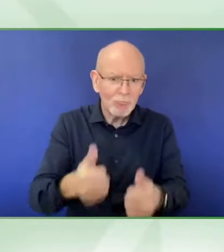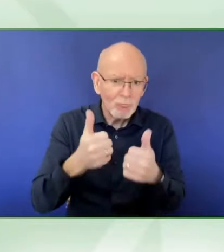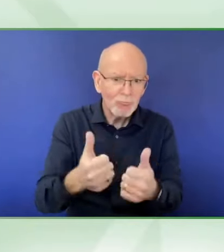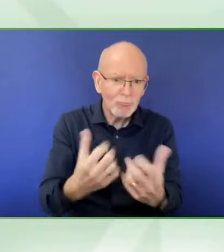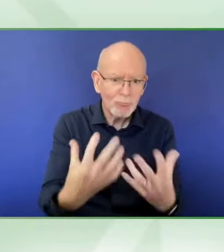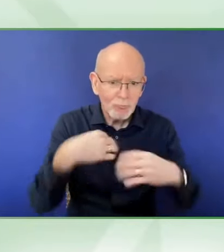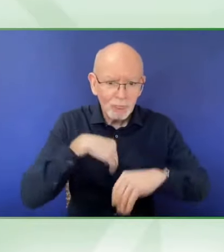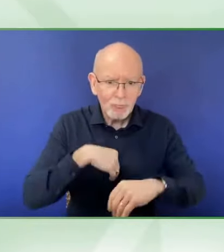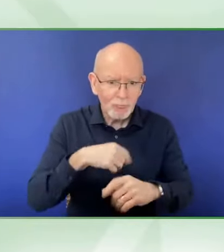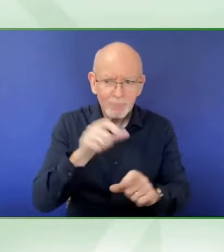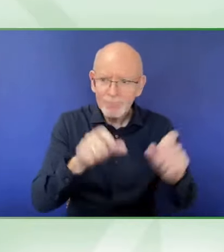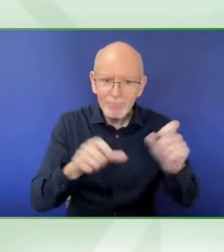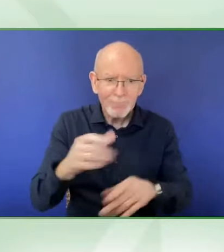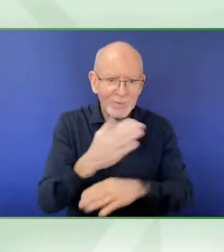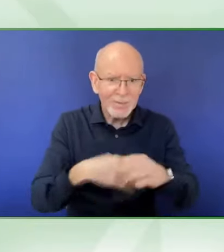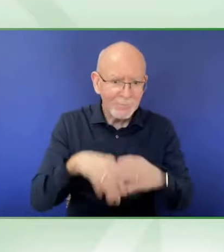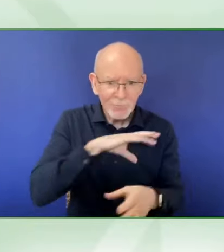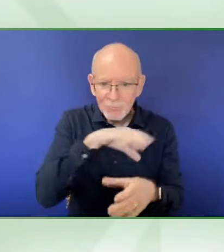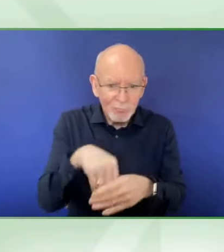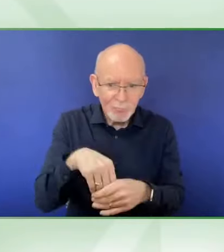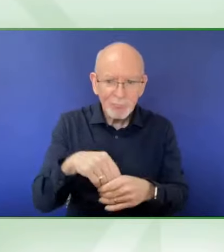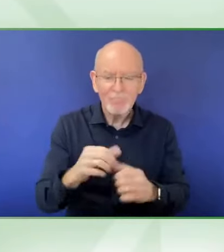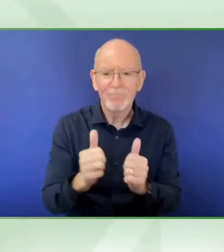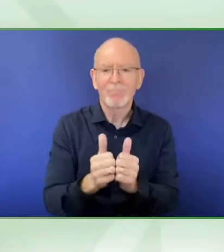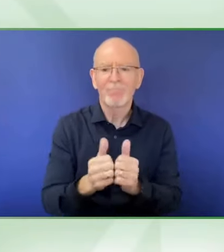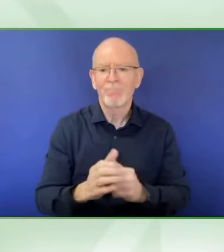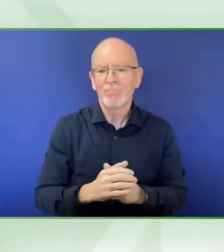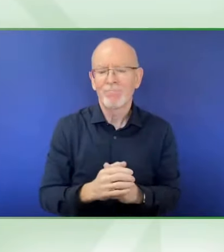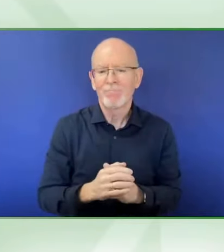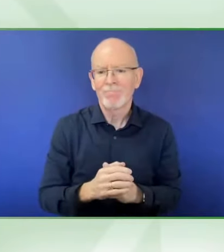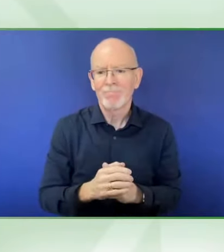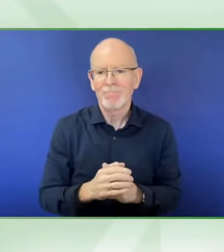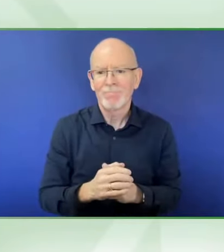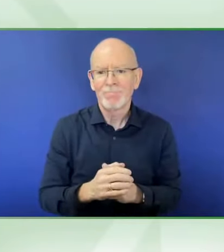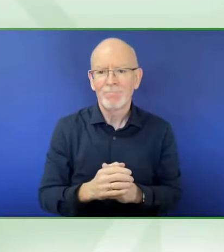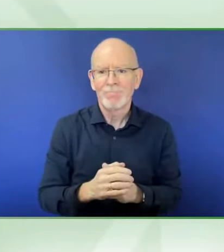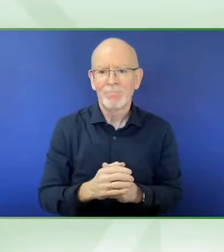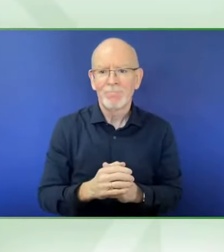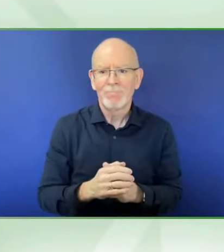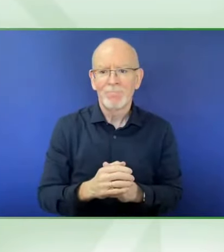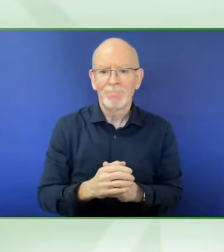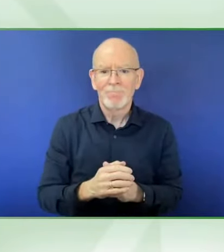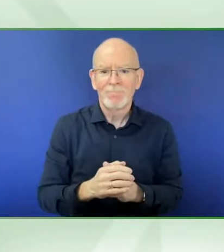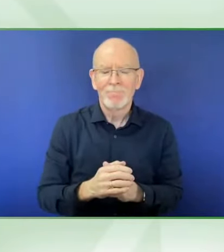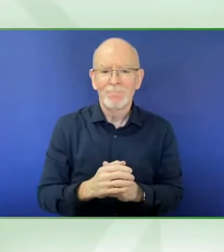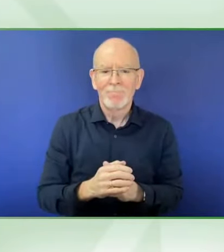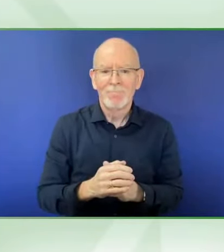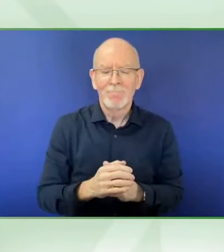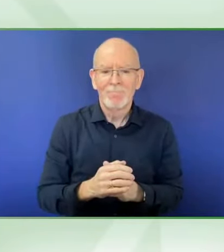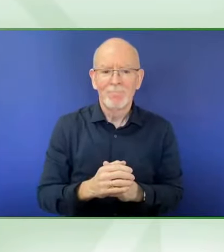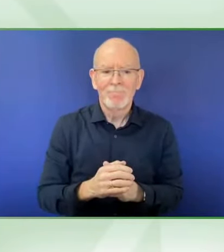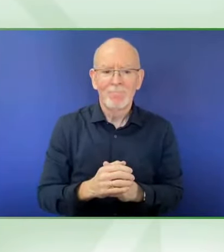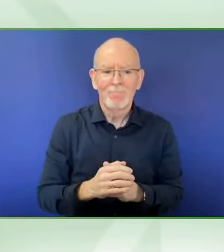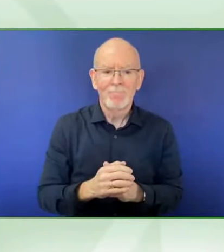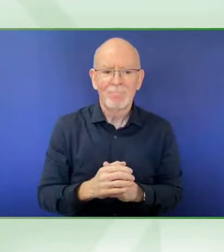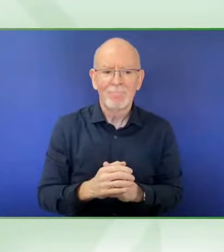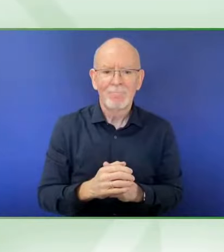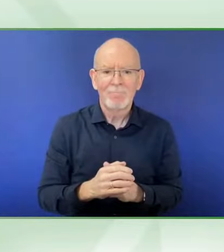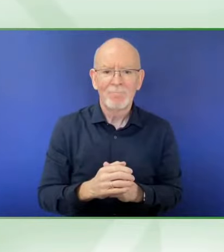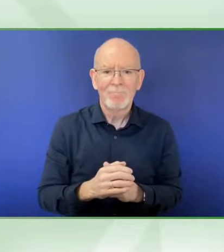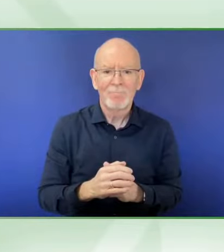to some of your lessons. Perhaps, Maria, would you like to go first? Yeah, thank